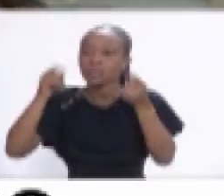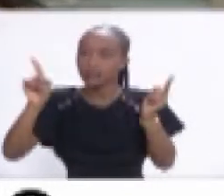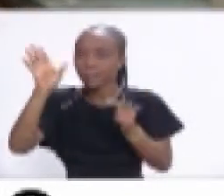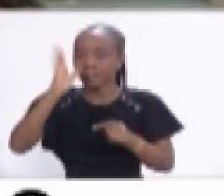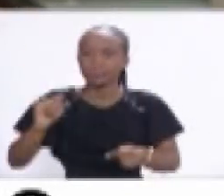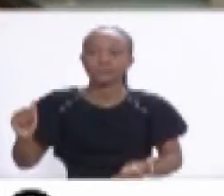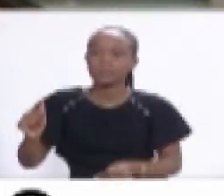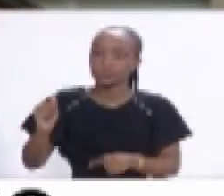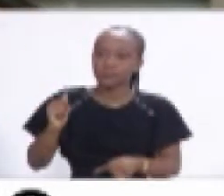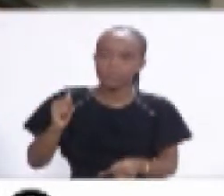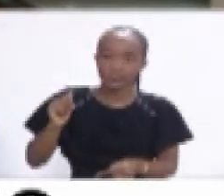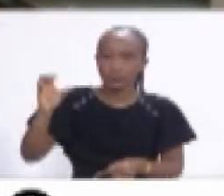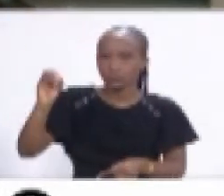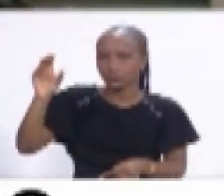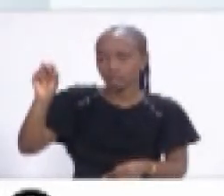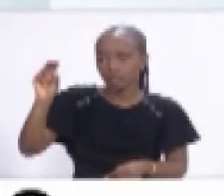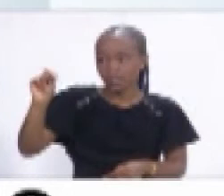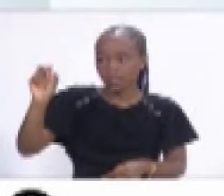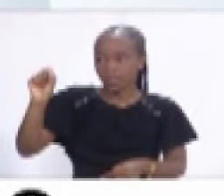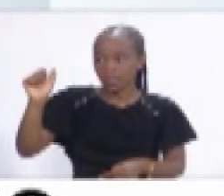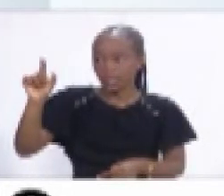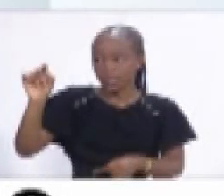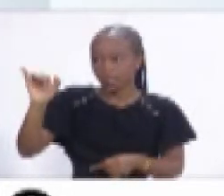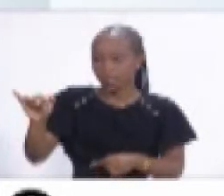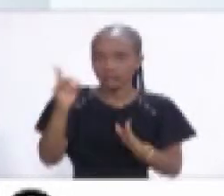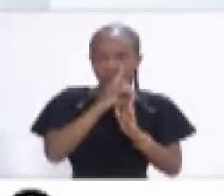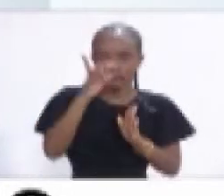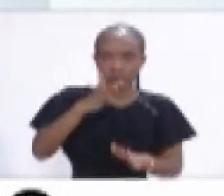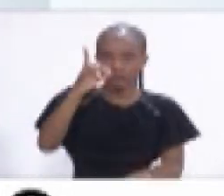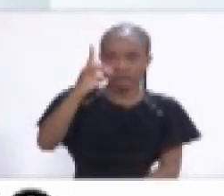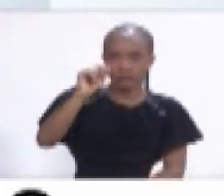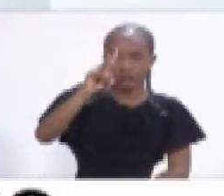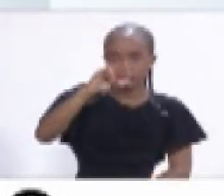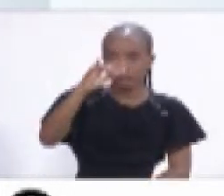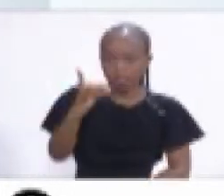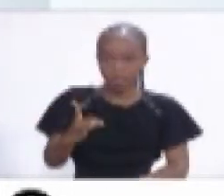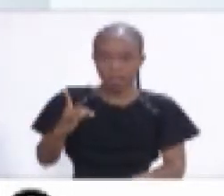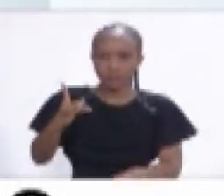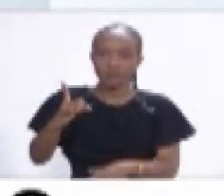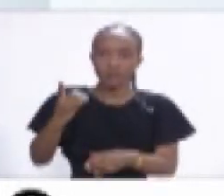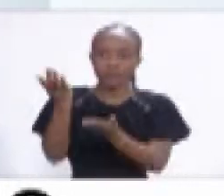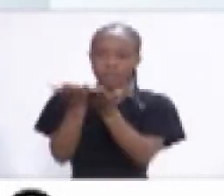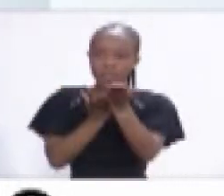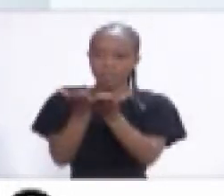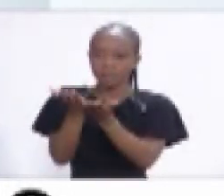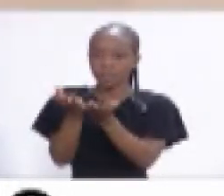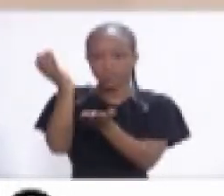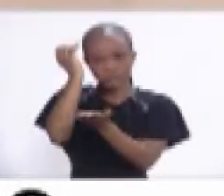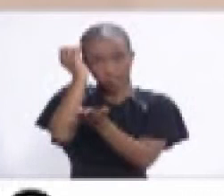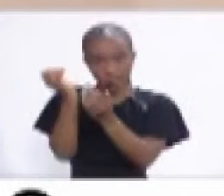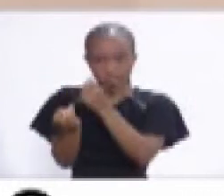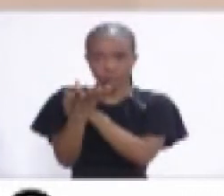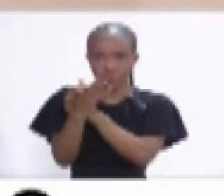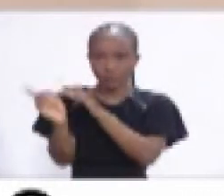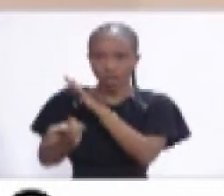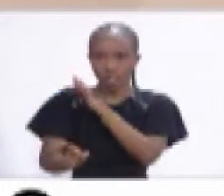John Onsati. Now, prior to the appointment, Dr. David was serving as the Education Advisor to the Cabinet Secretary at the Ministry of